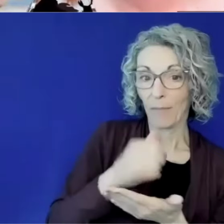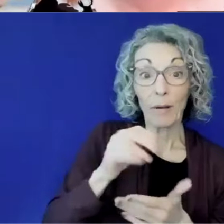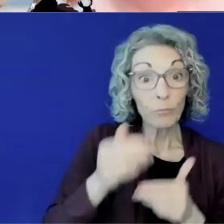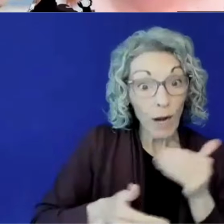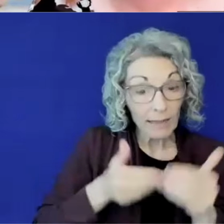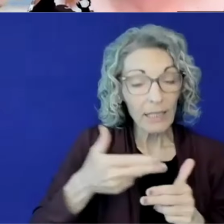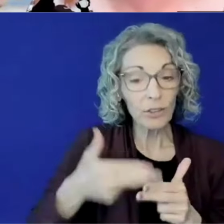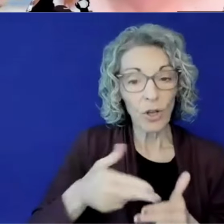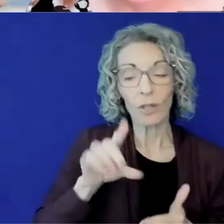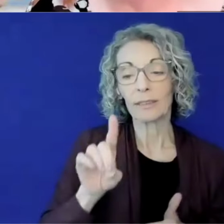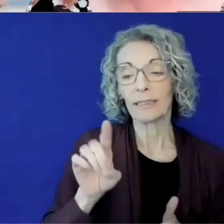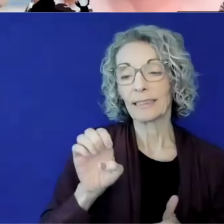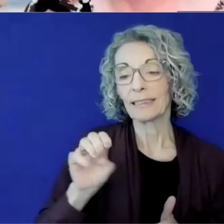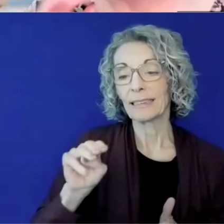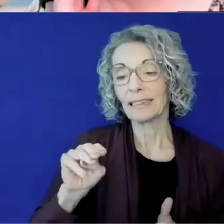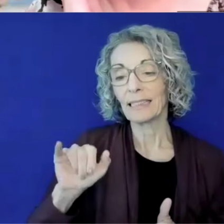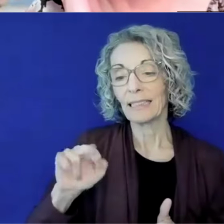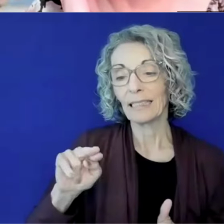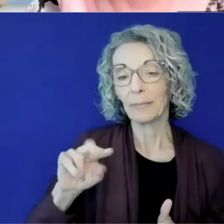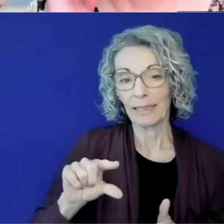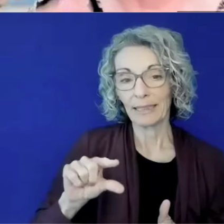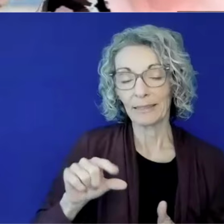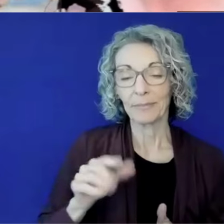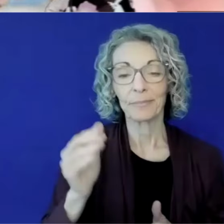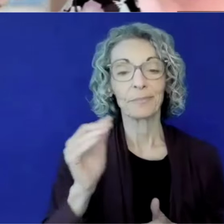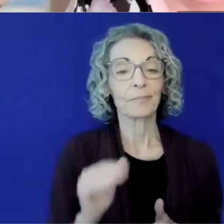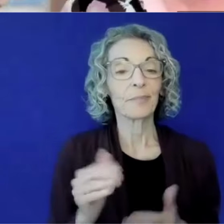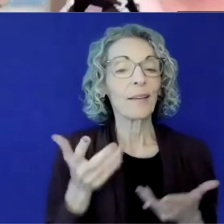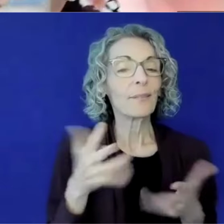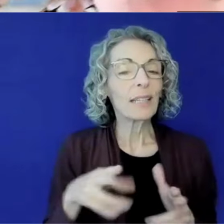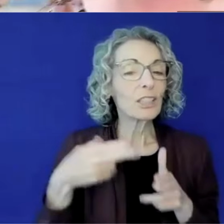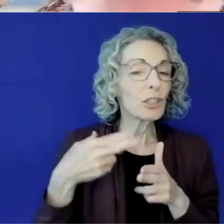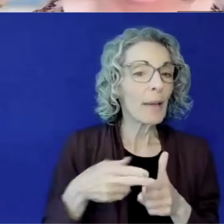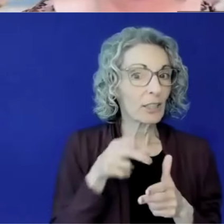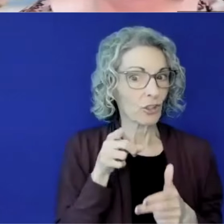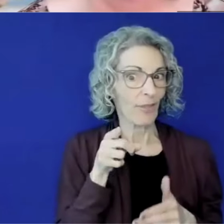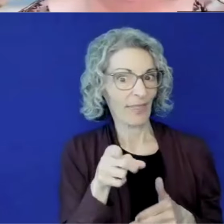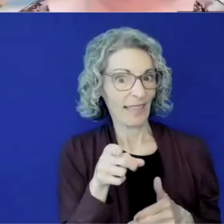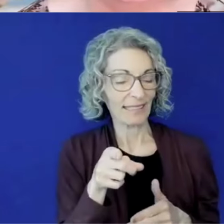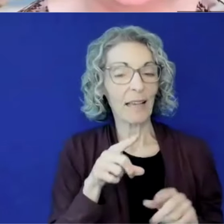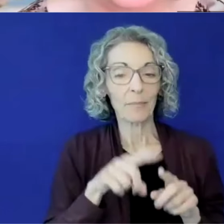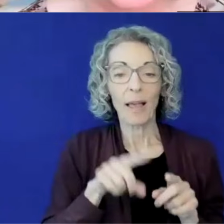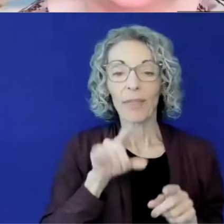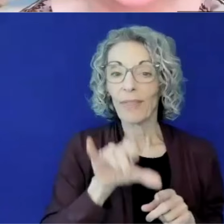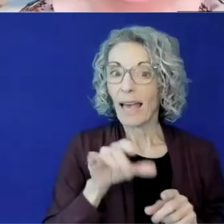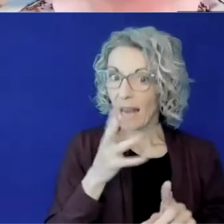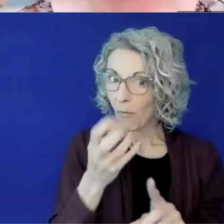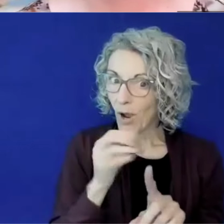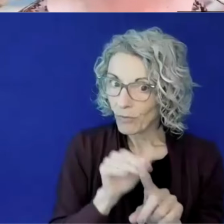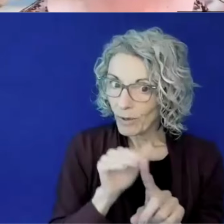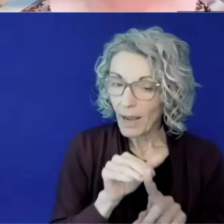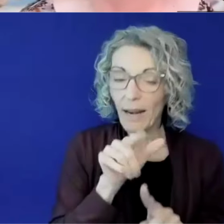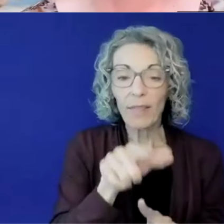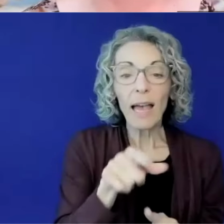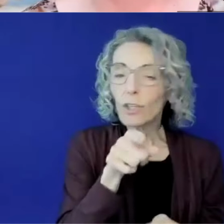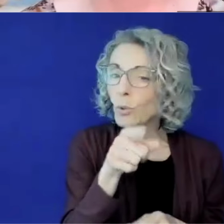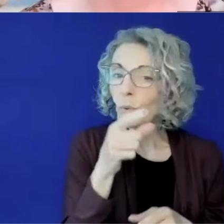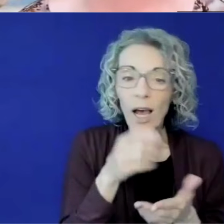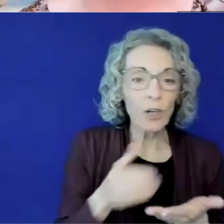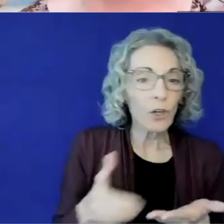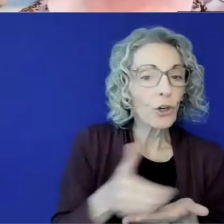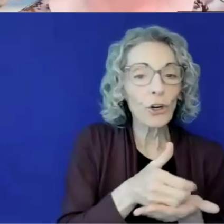Now, I mentioned in-kind support and maintenance, but I just want to remind you that this is unearned income in the